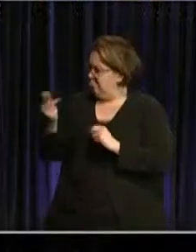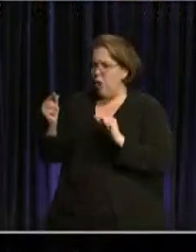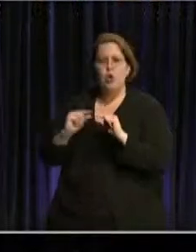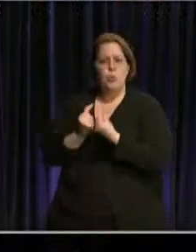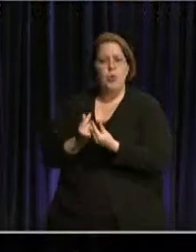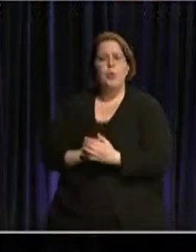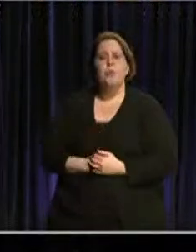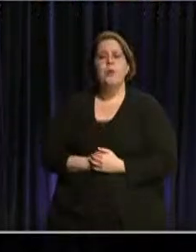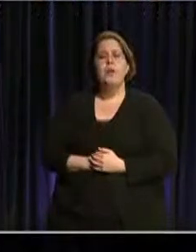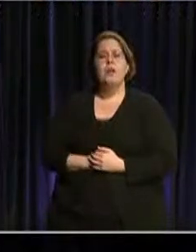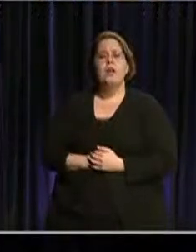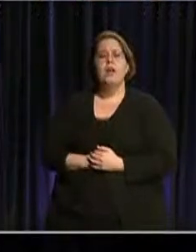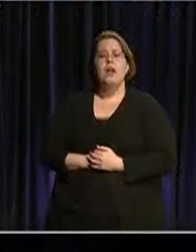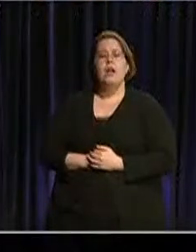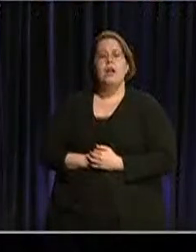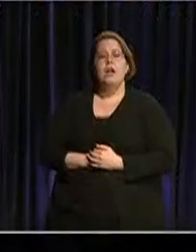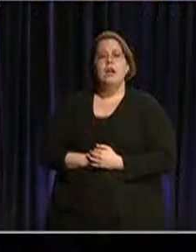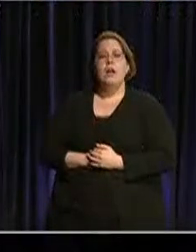and